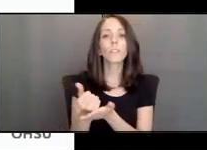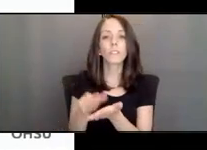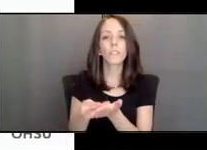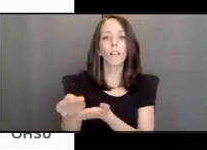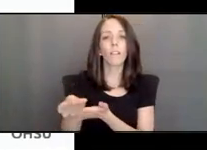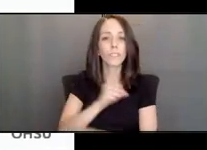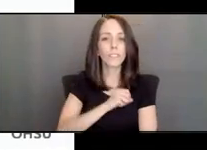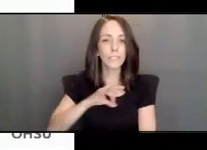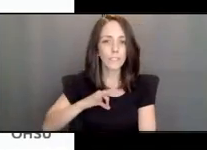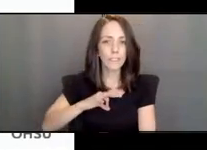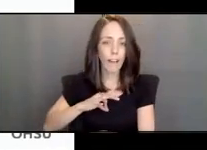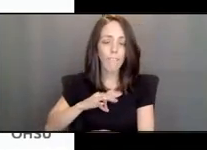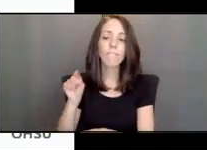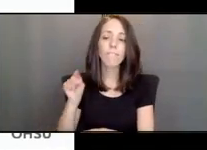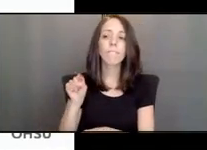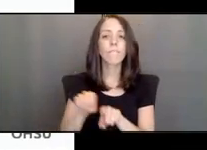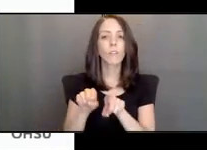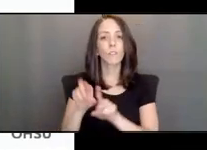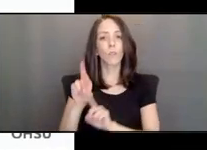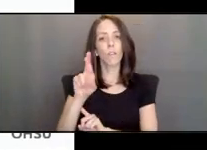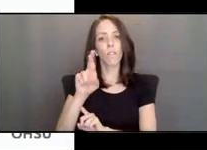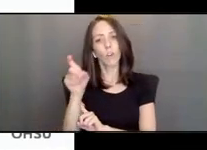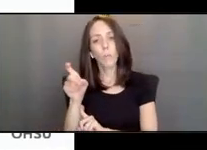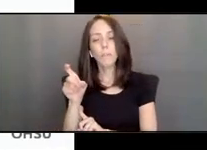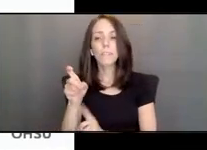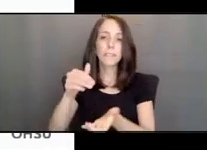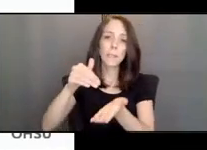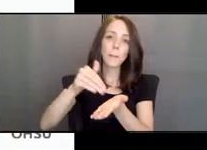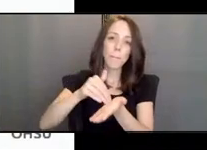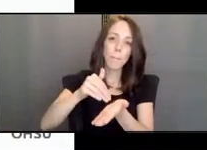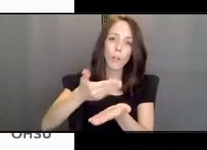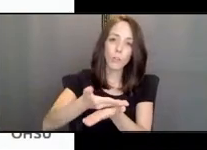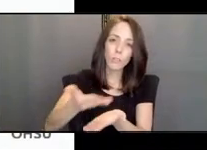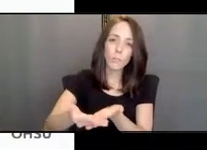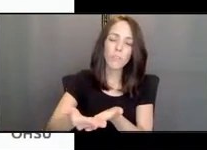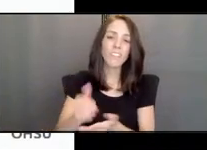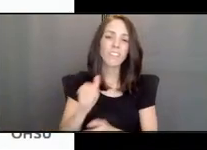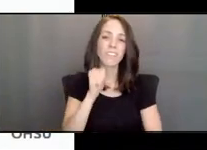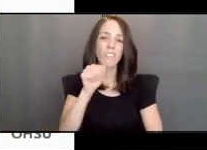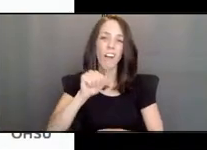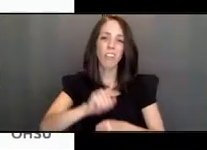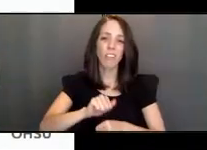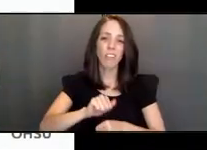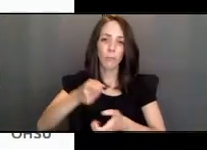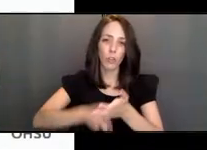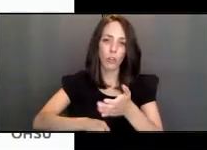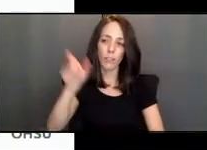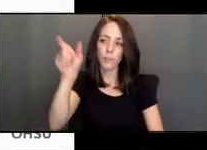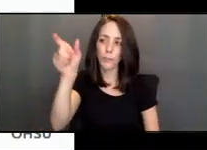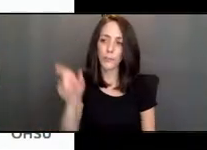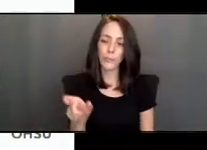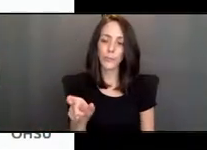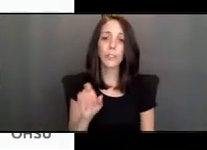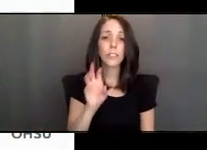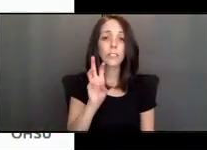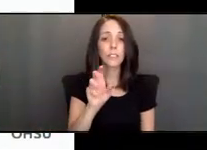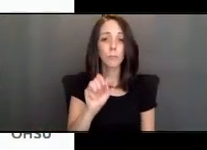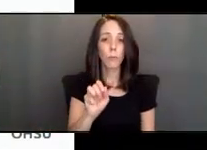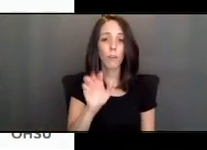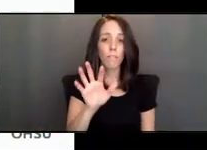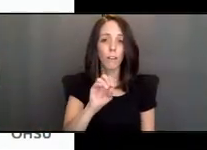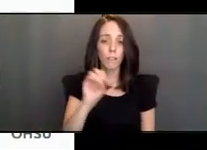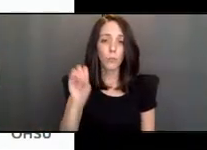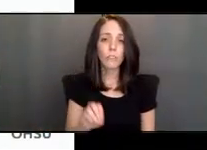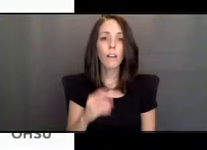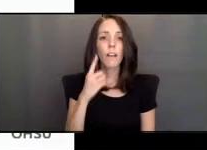followed by pharmacy and medical supplies and other non-labor costs, with 6.5% for existing